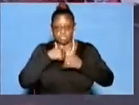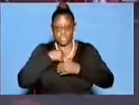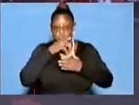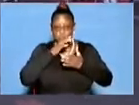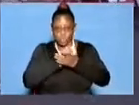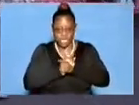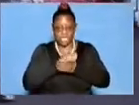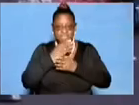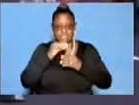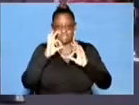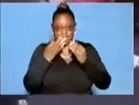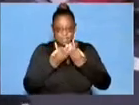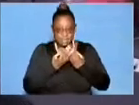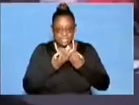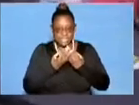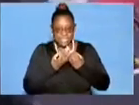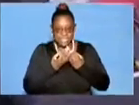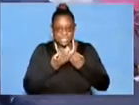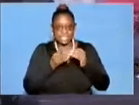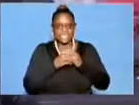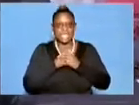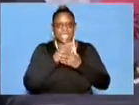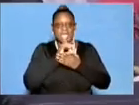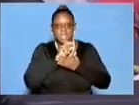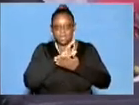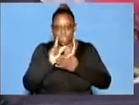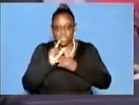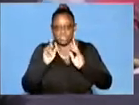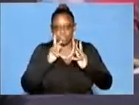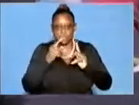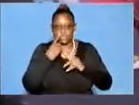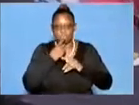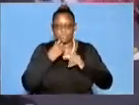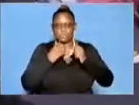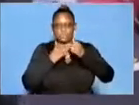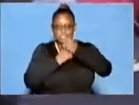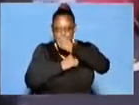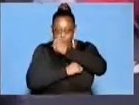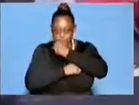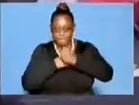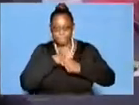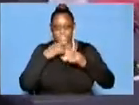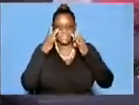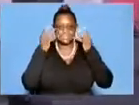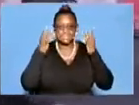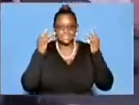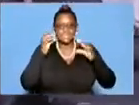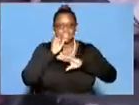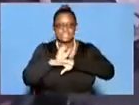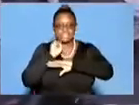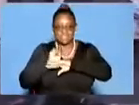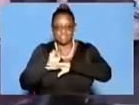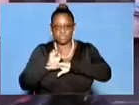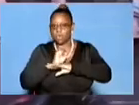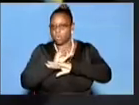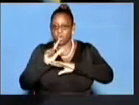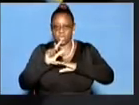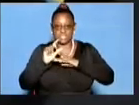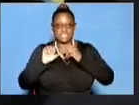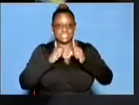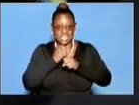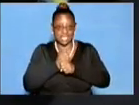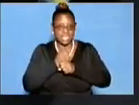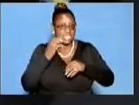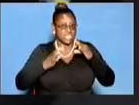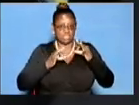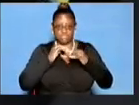my family, and those persons who have been supporting me, the people of Kedah and Rumkins and Salvador all these years, because I would not be